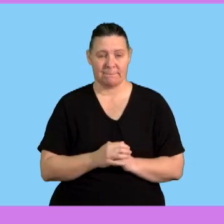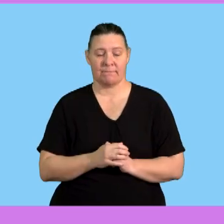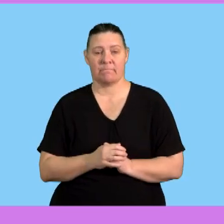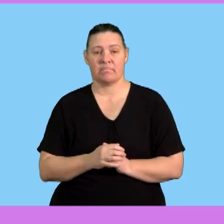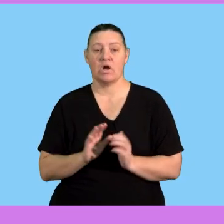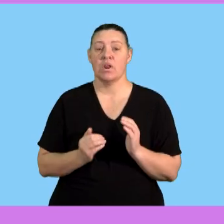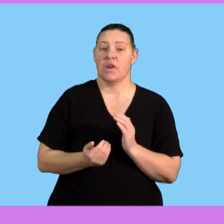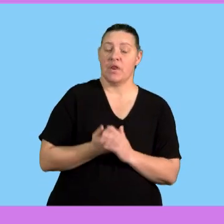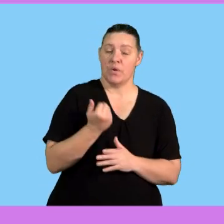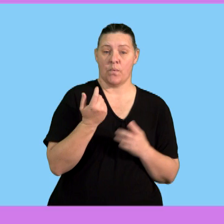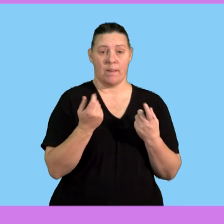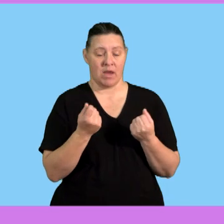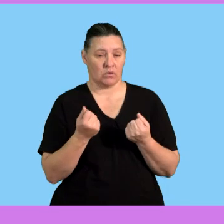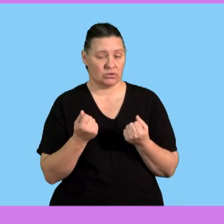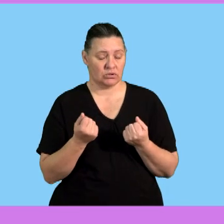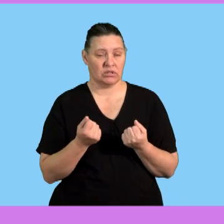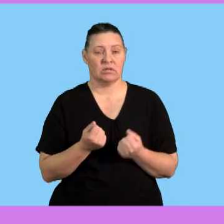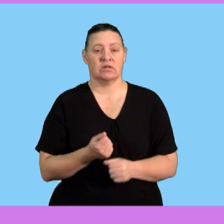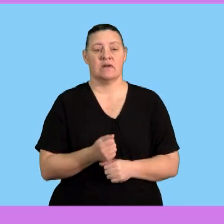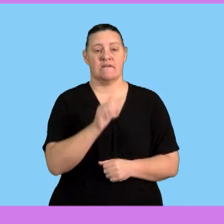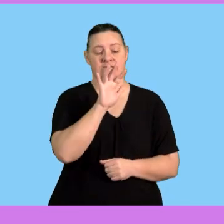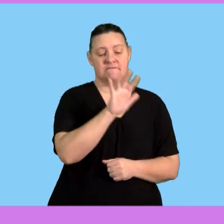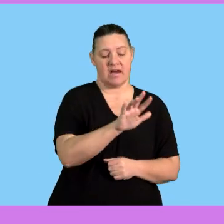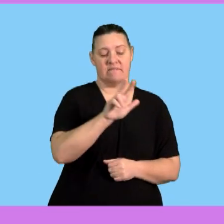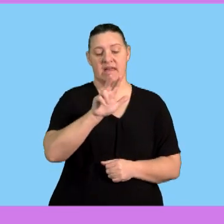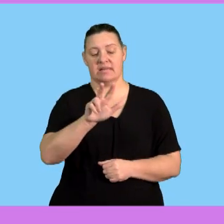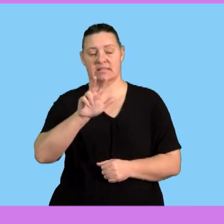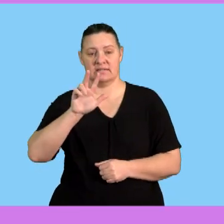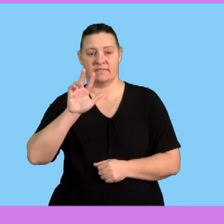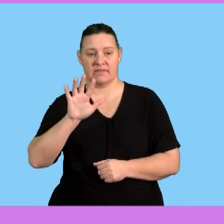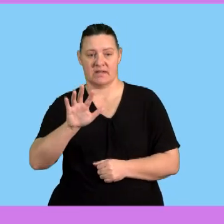her new amount will then be 500